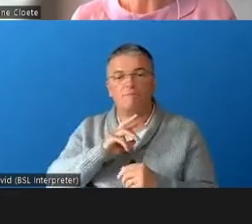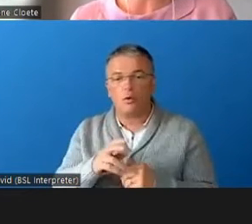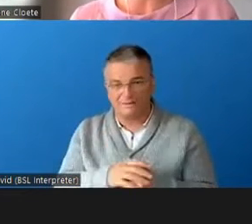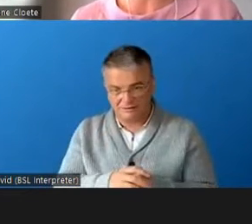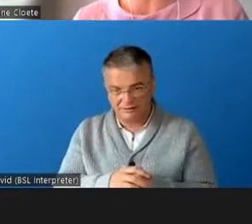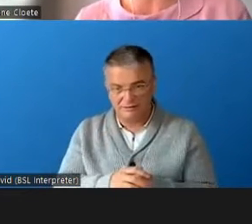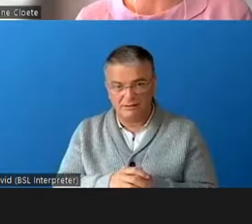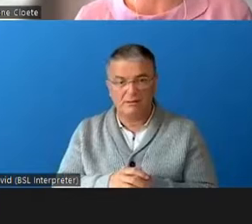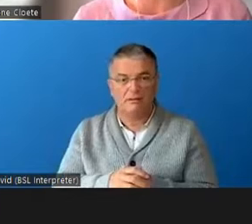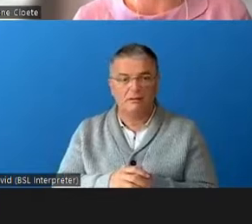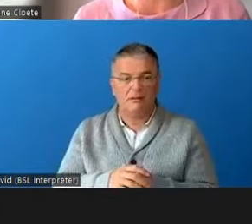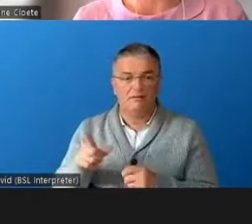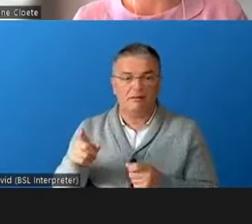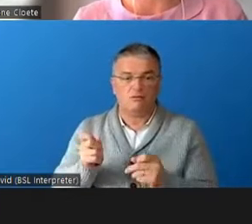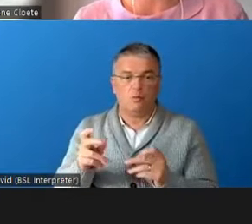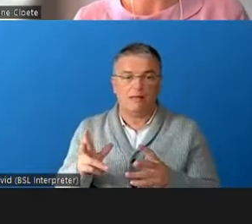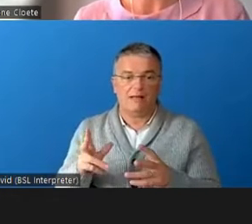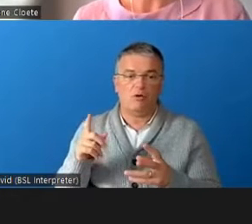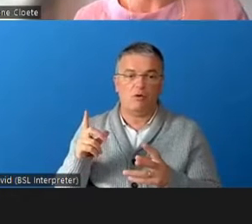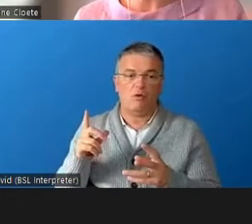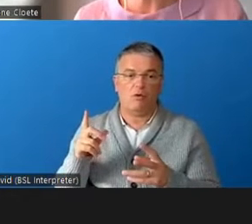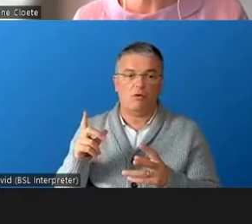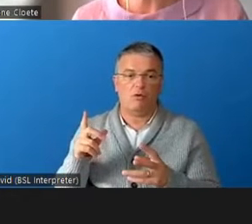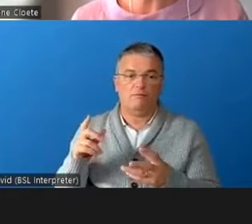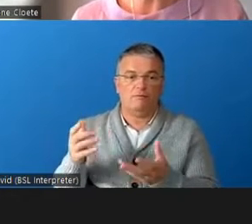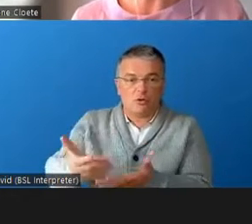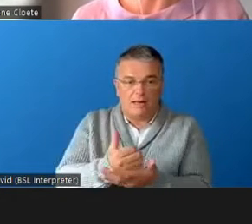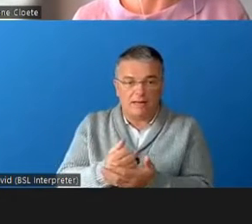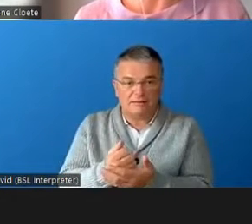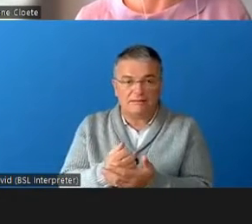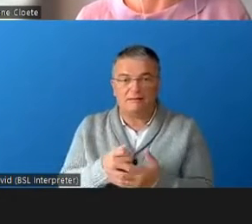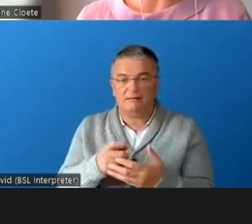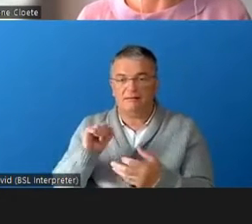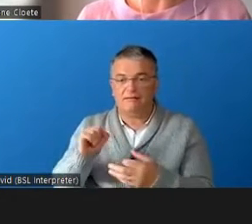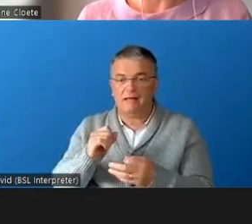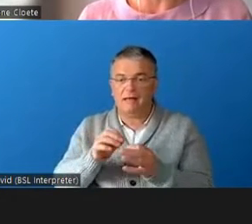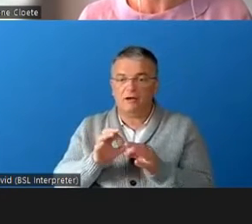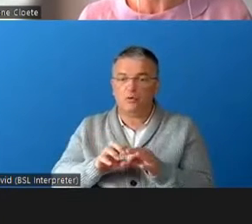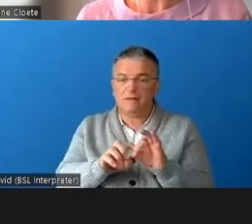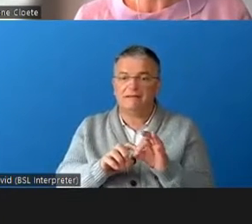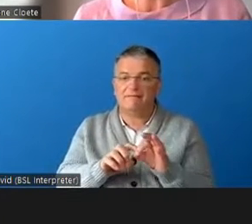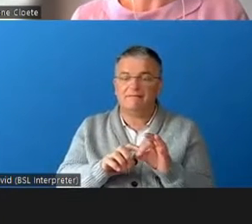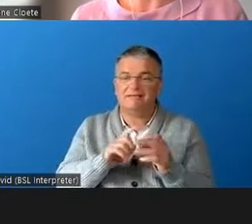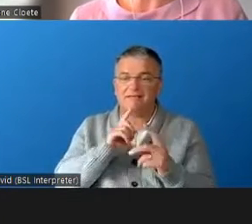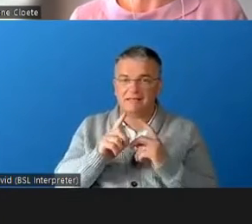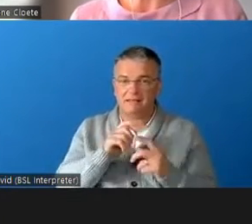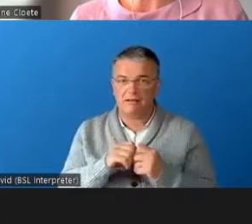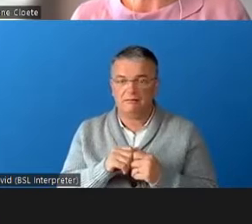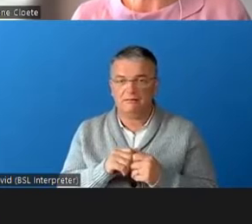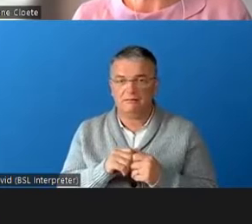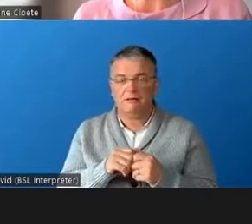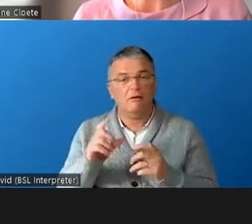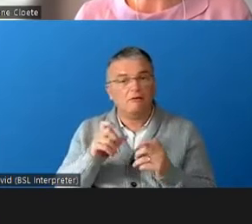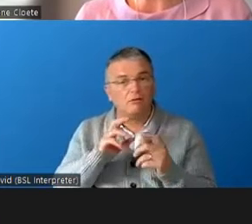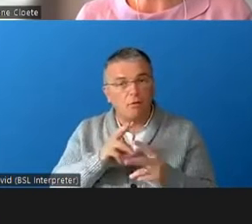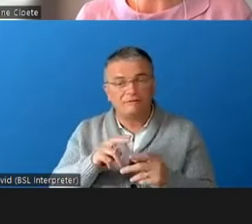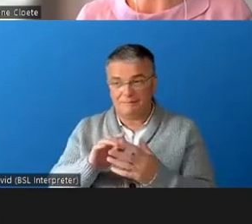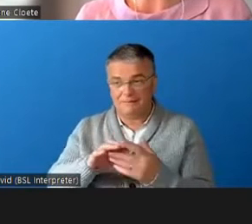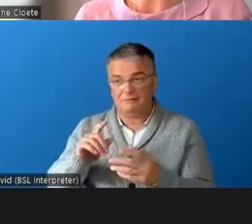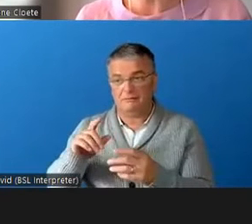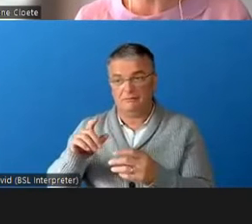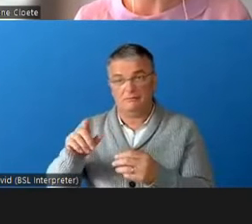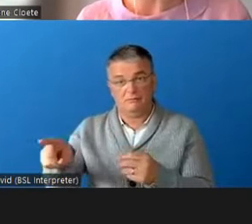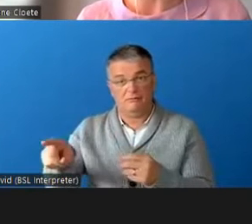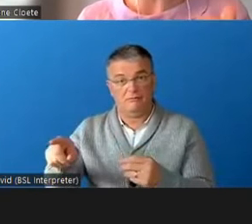them to collect their qualitative data. What is photo voice? It's a qualitative method where participants typically